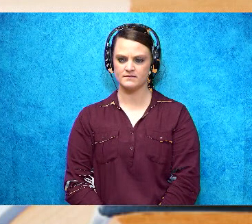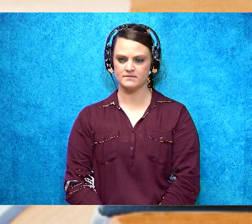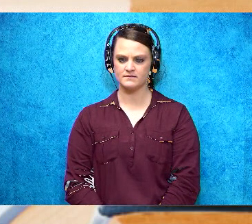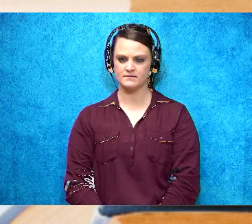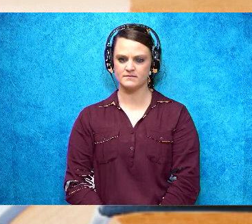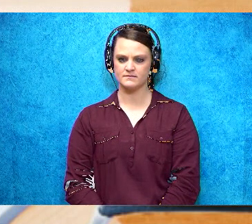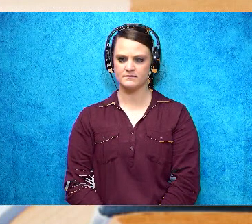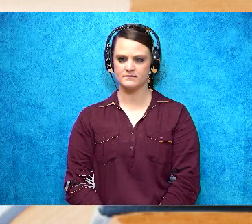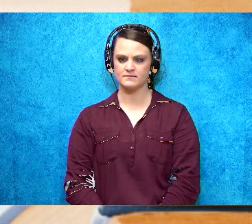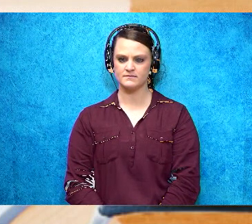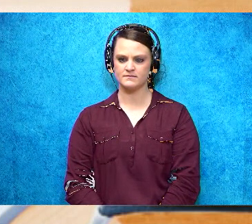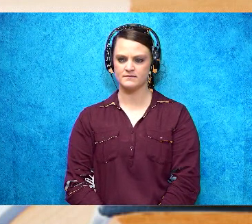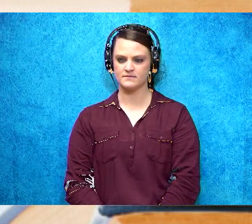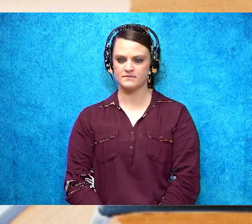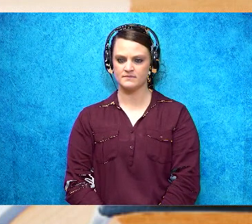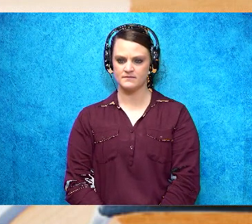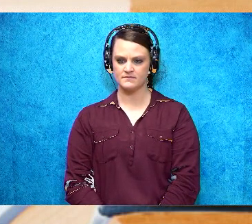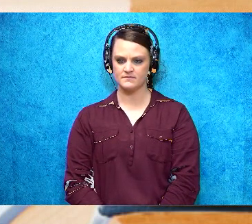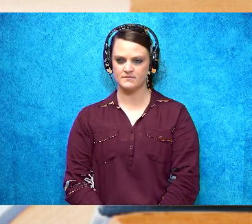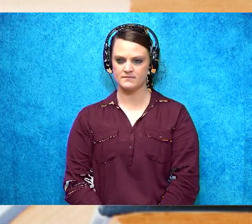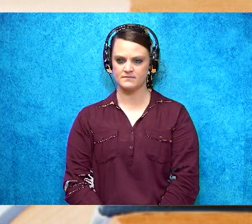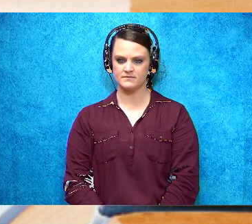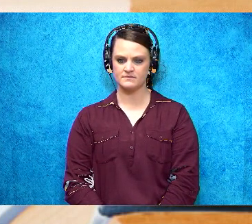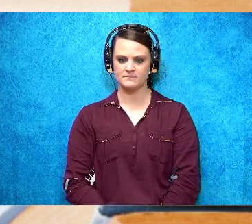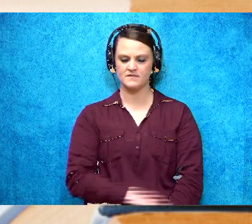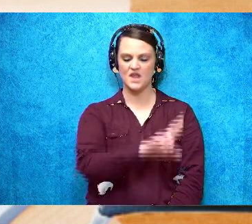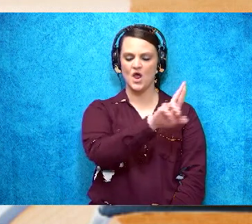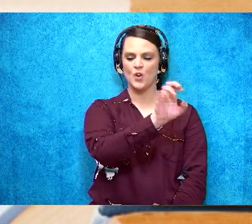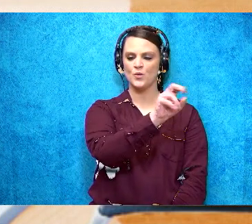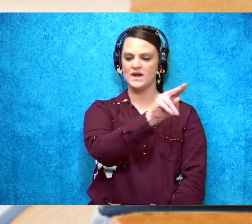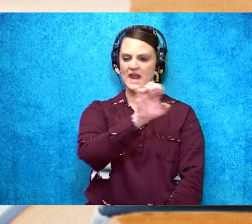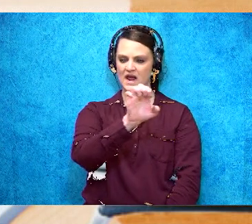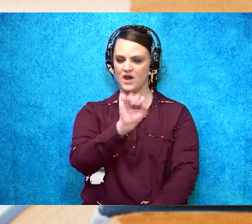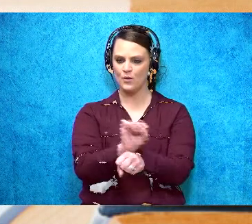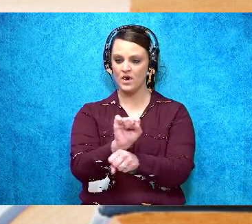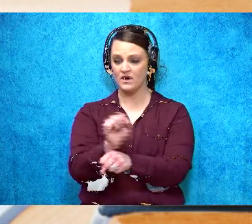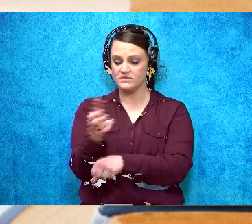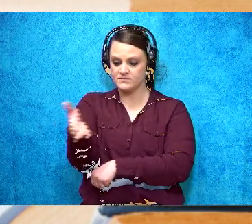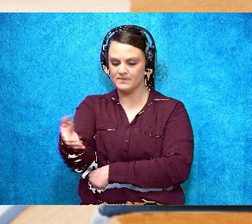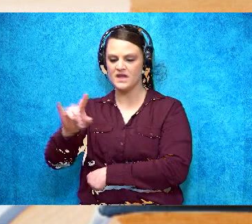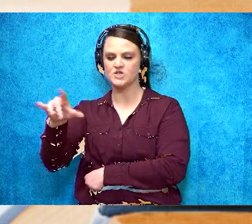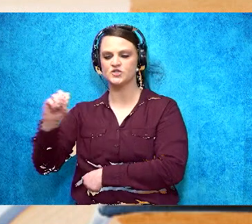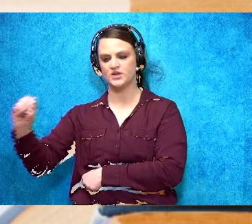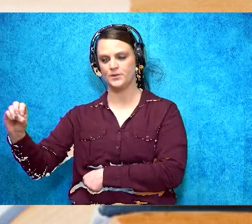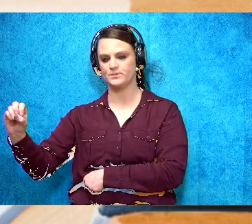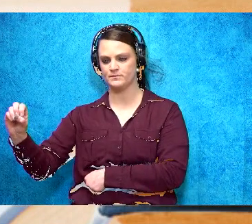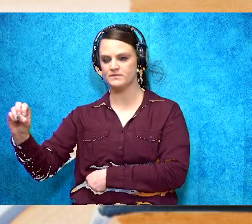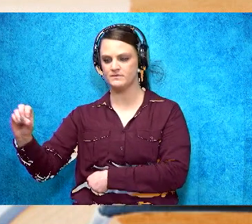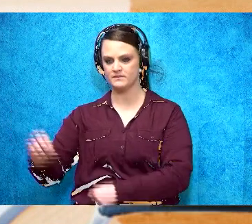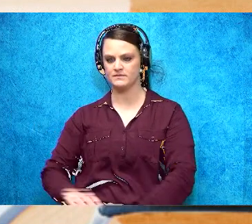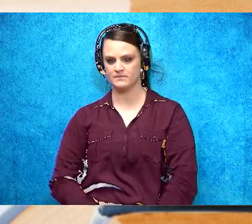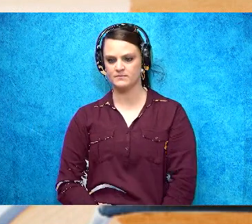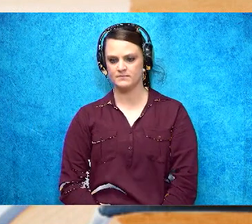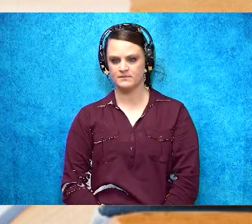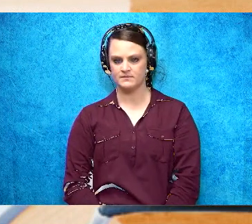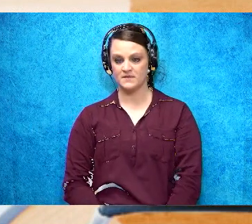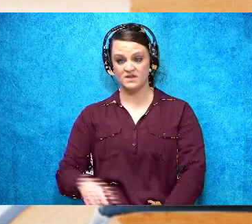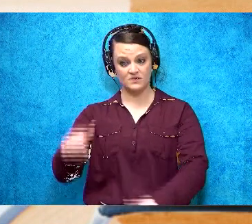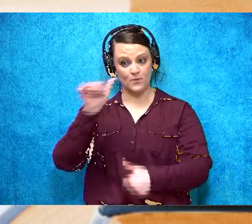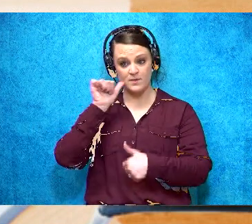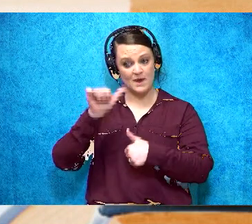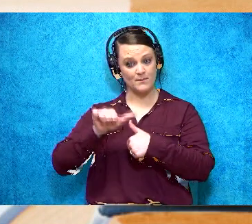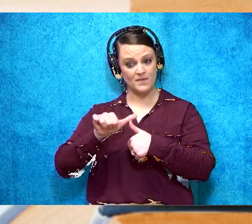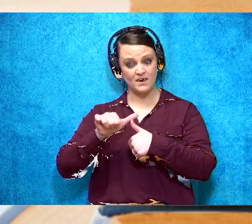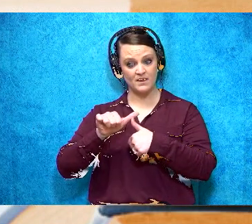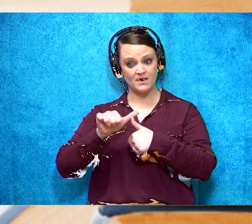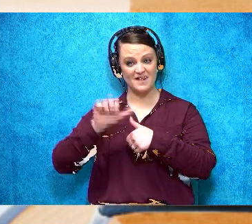at the zoo. Okay? Remember though, I have